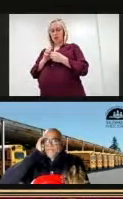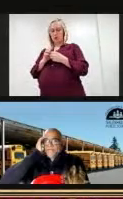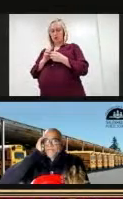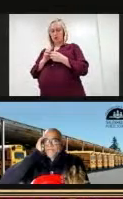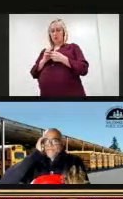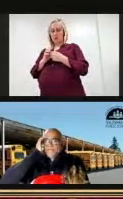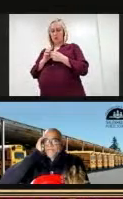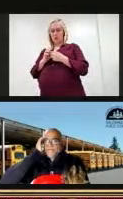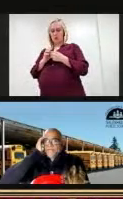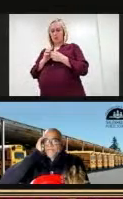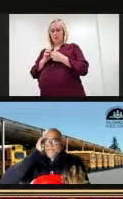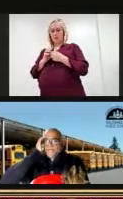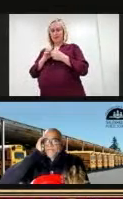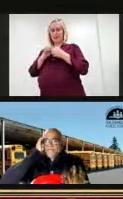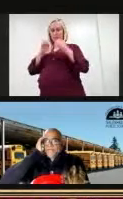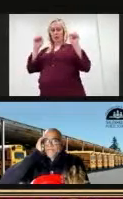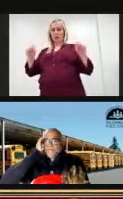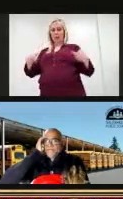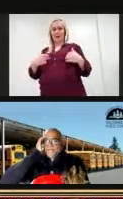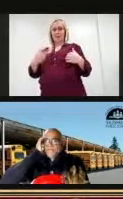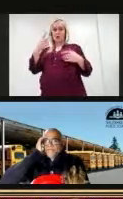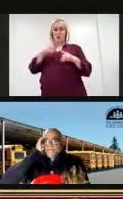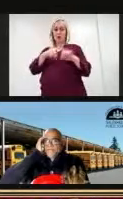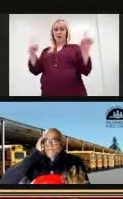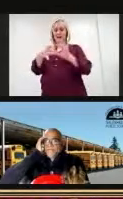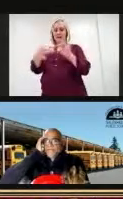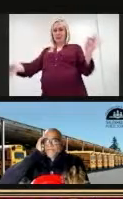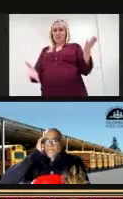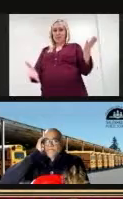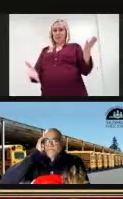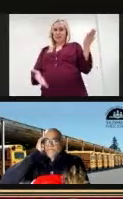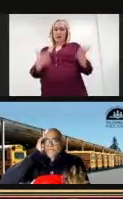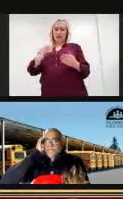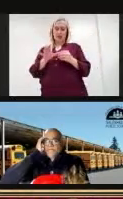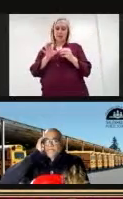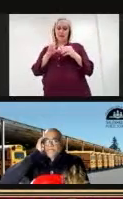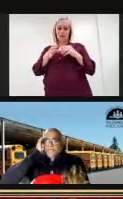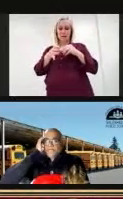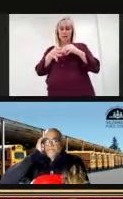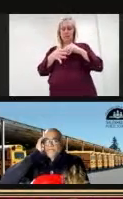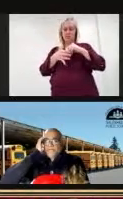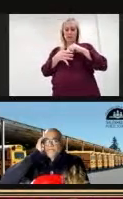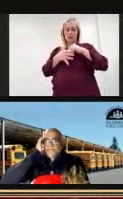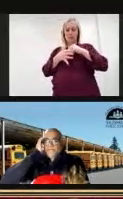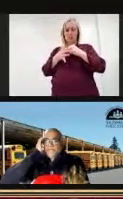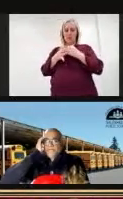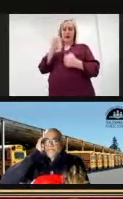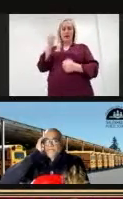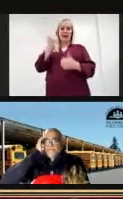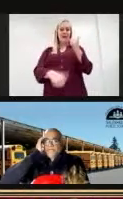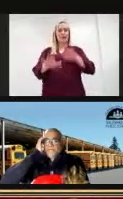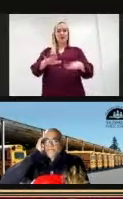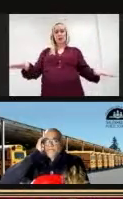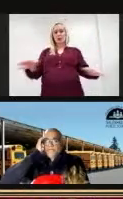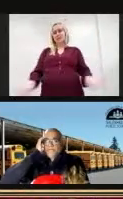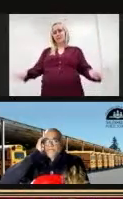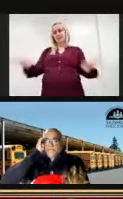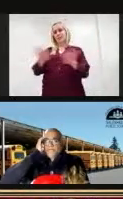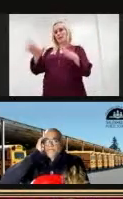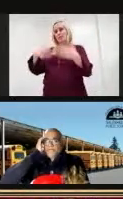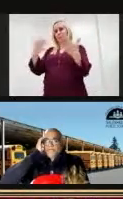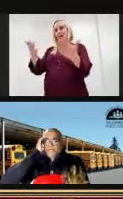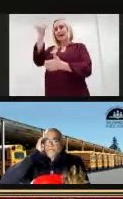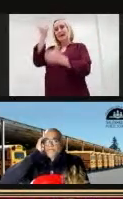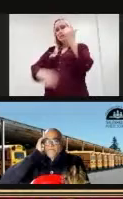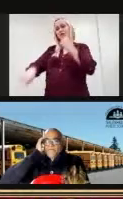you know, we can have two different statements or something. I mean, every child's important, and giving them, each one of them, the best